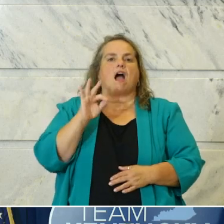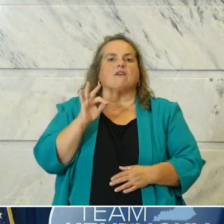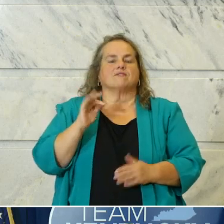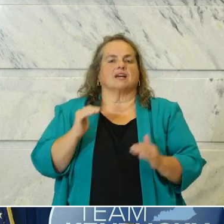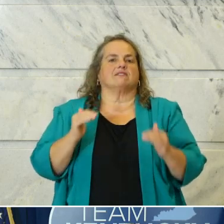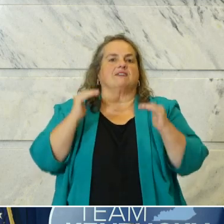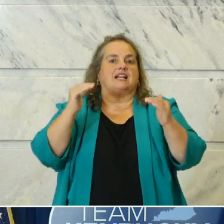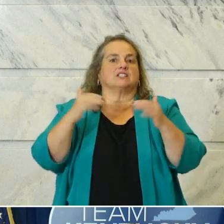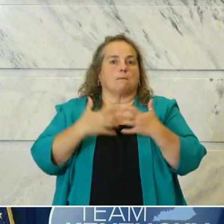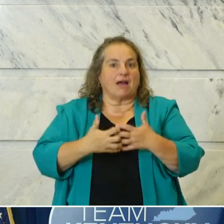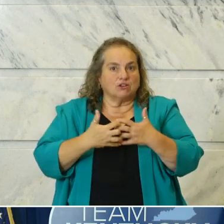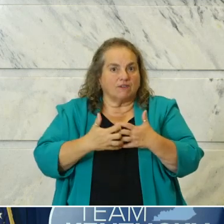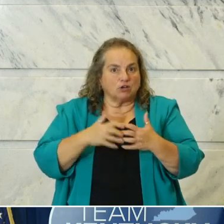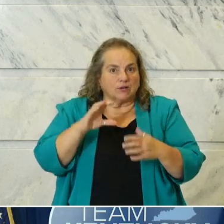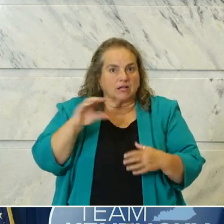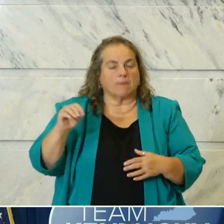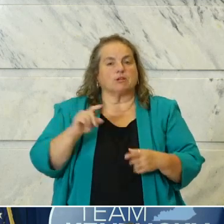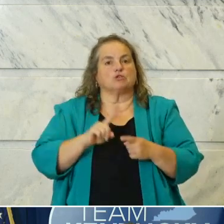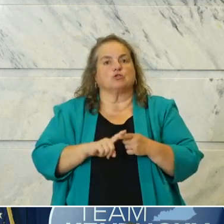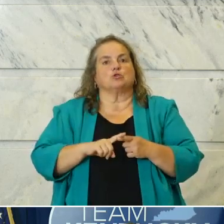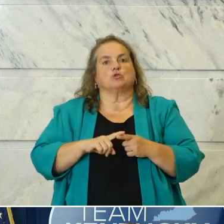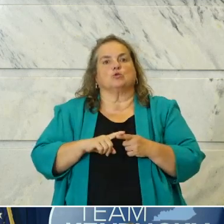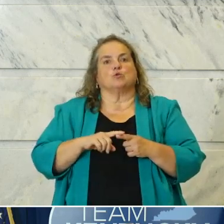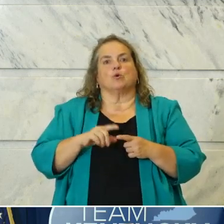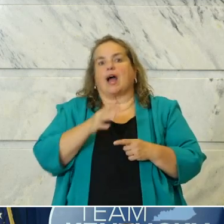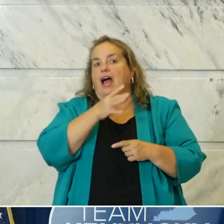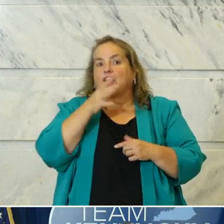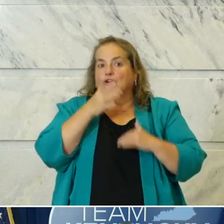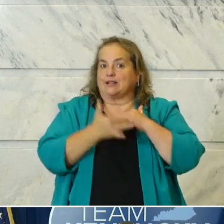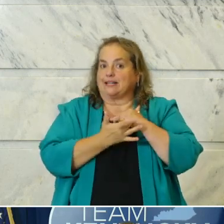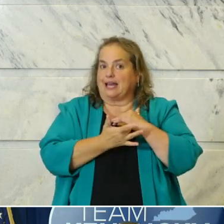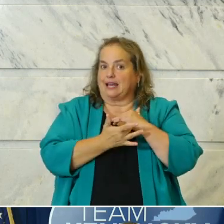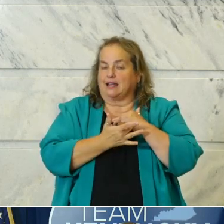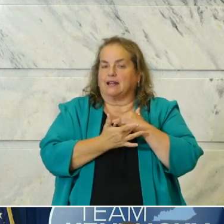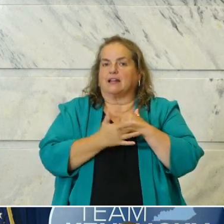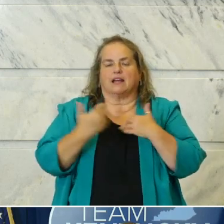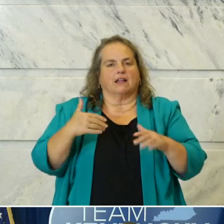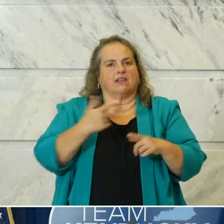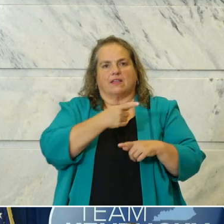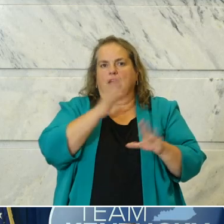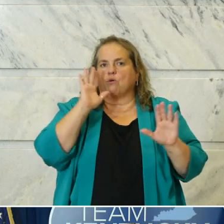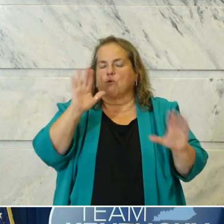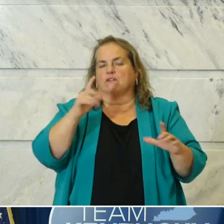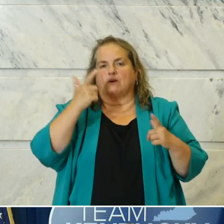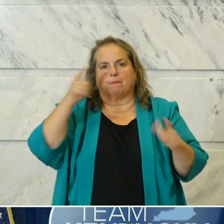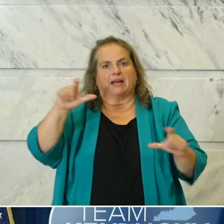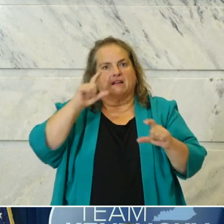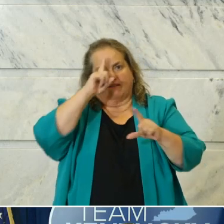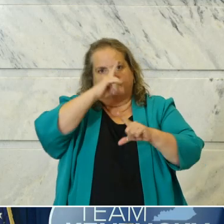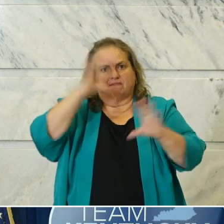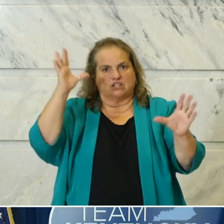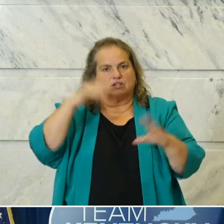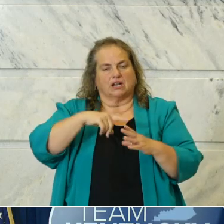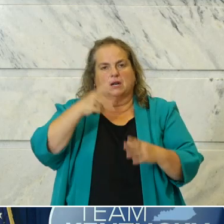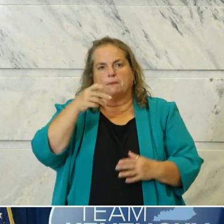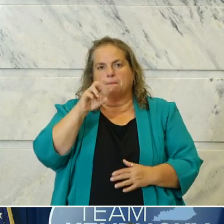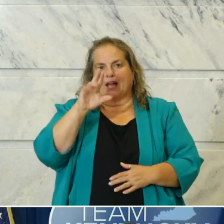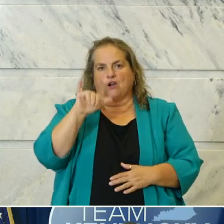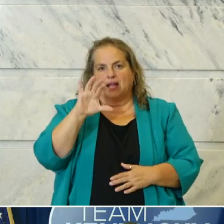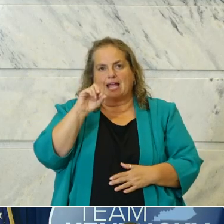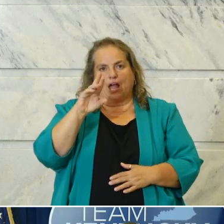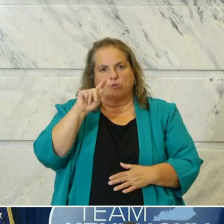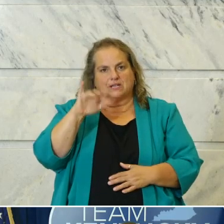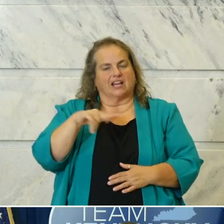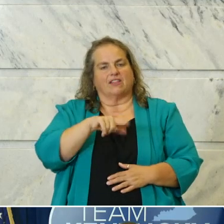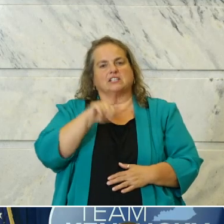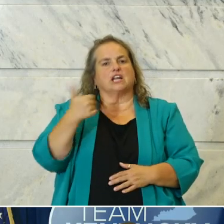advanced manufacturing to agri-tech. There's real vision that we are seeing in Perry County, and this is just